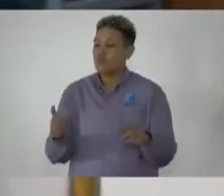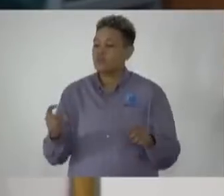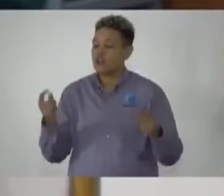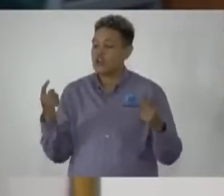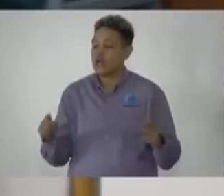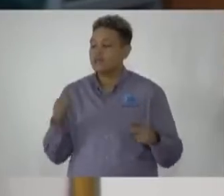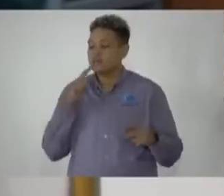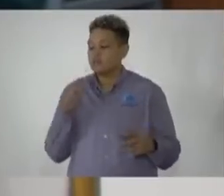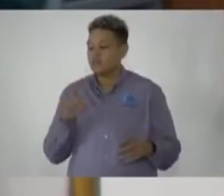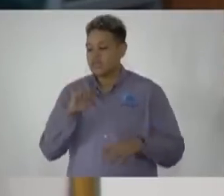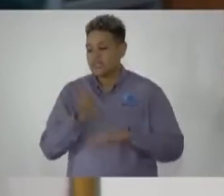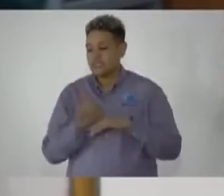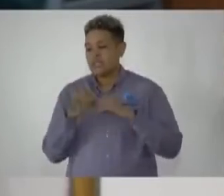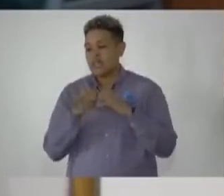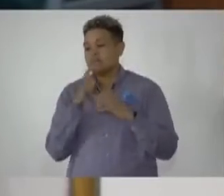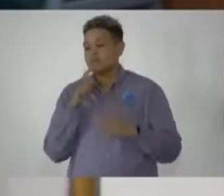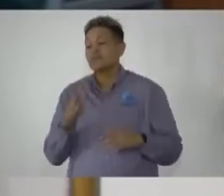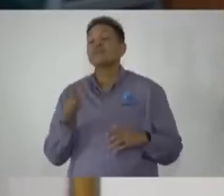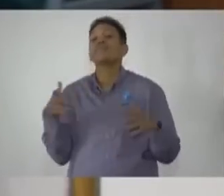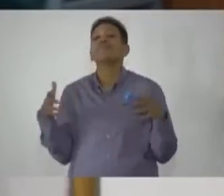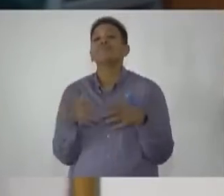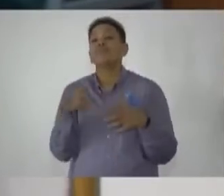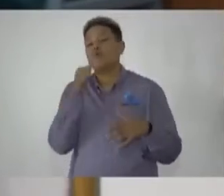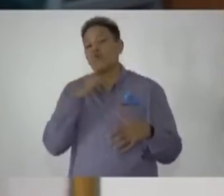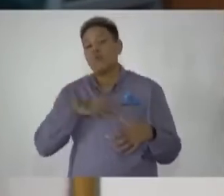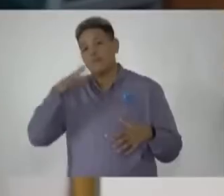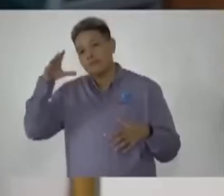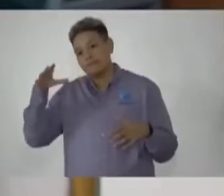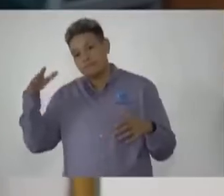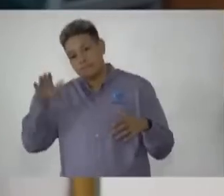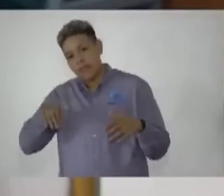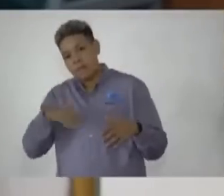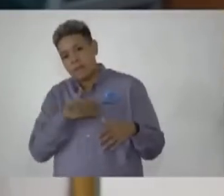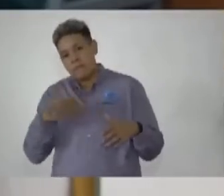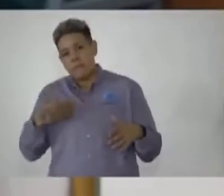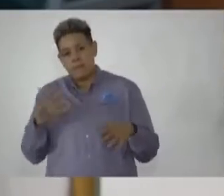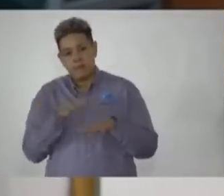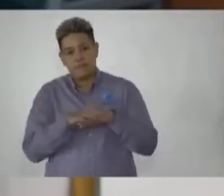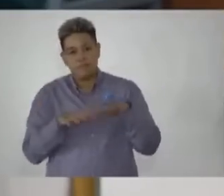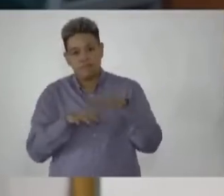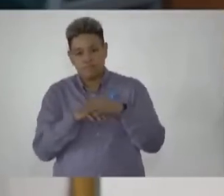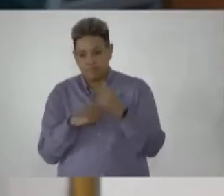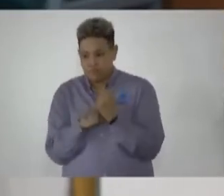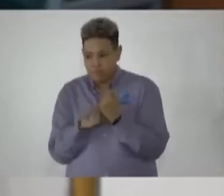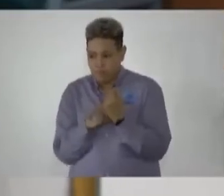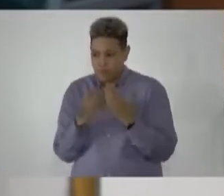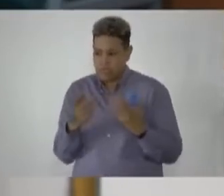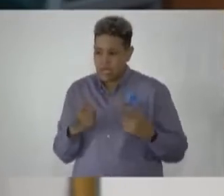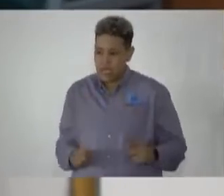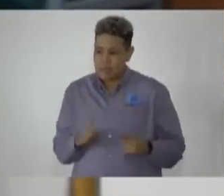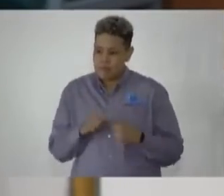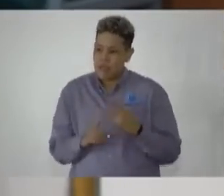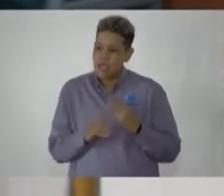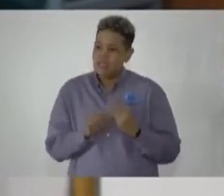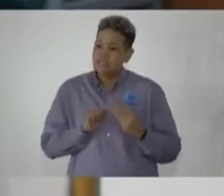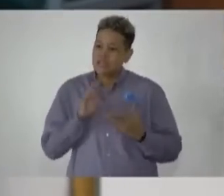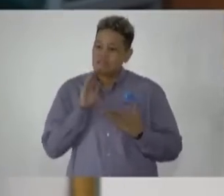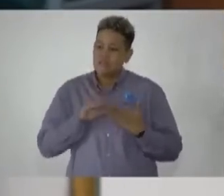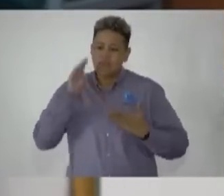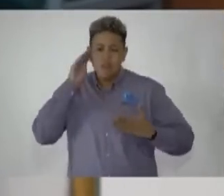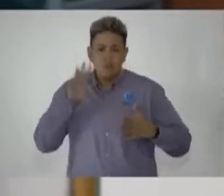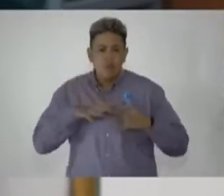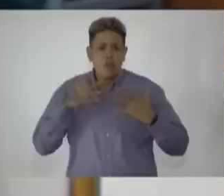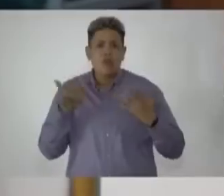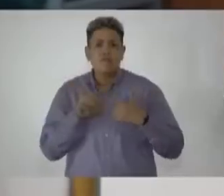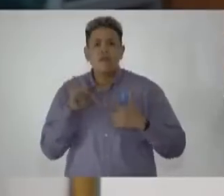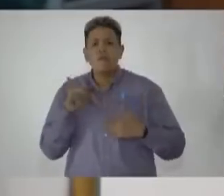to establish the bicameral Caucus of Women Parliamentarians, and I have learned a lot from